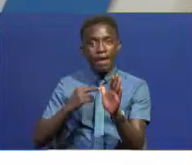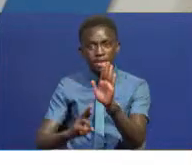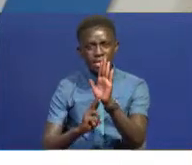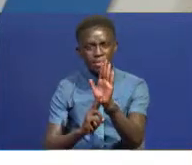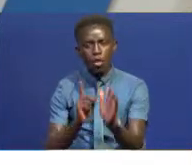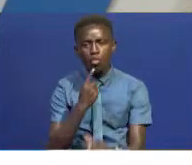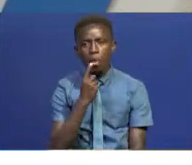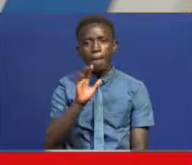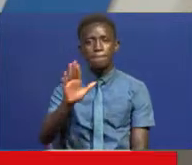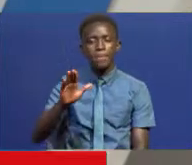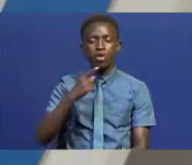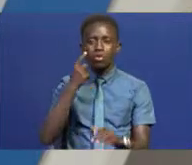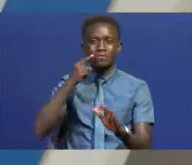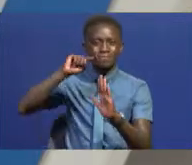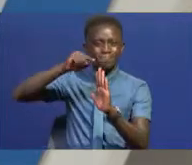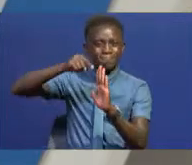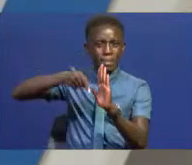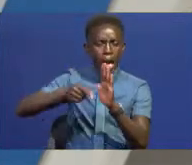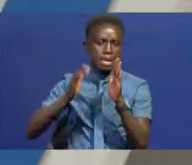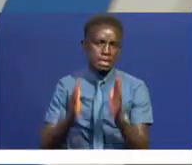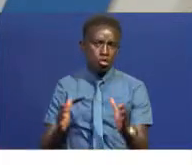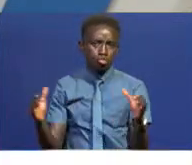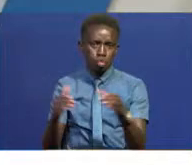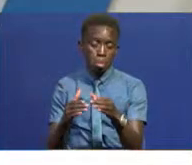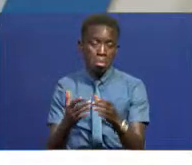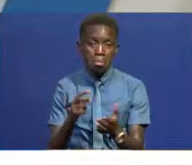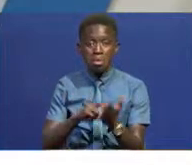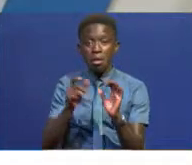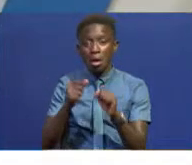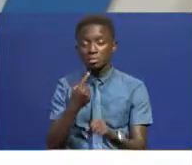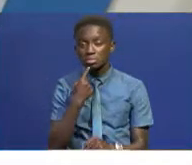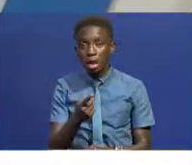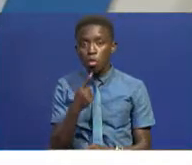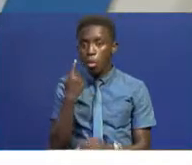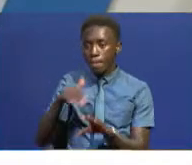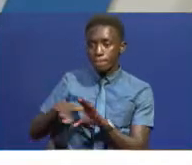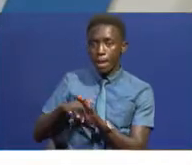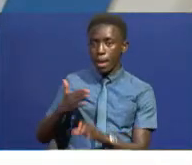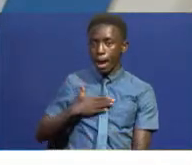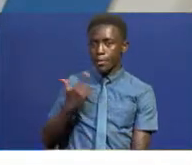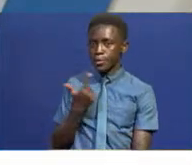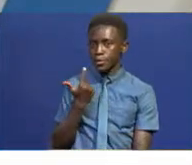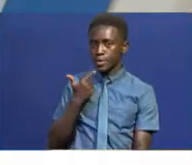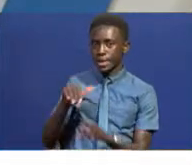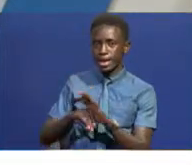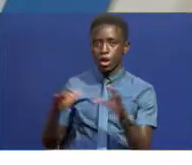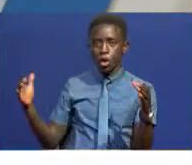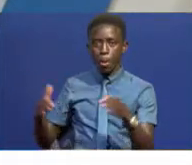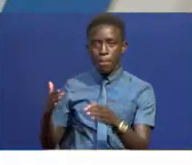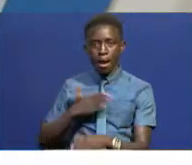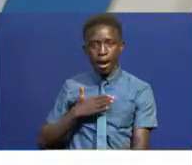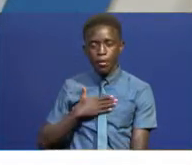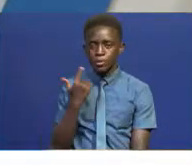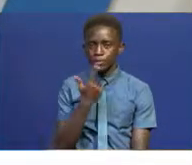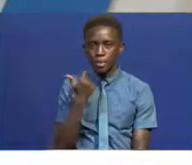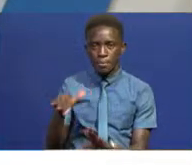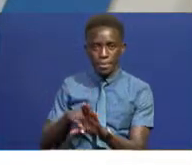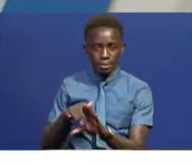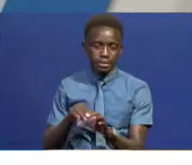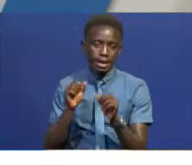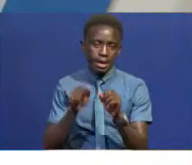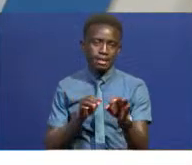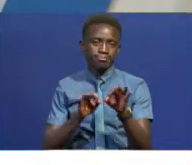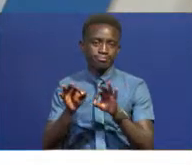themselves. So they're able to tell amongst themselves who are the members within their community. And out of that, we feel